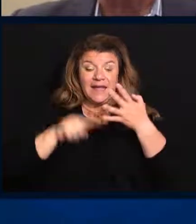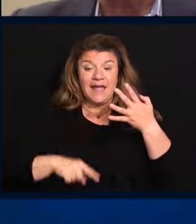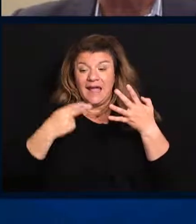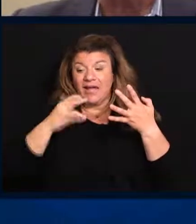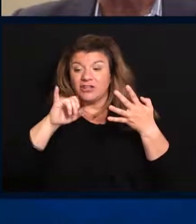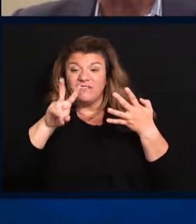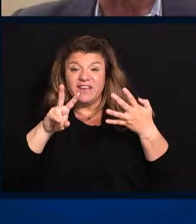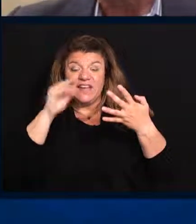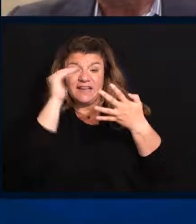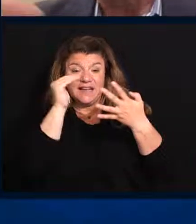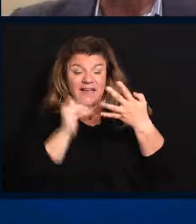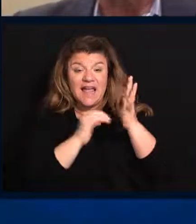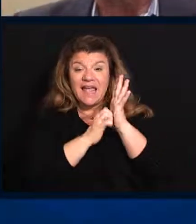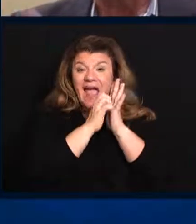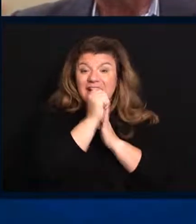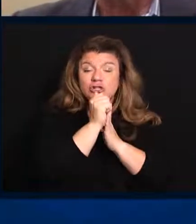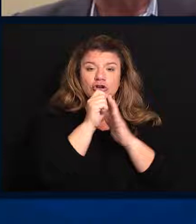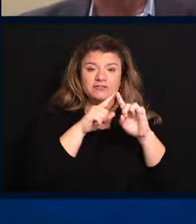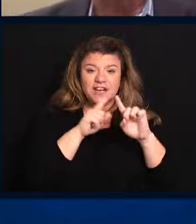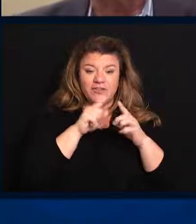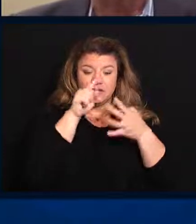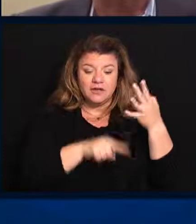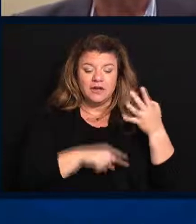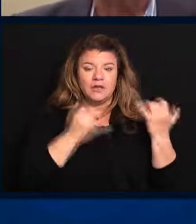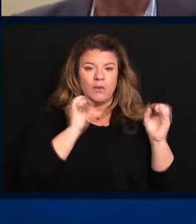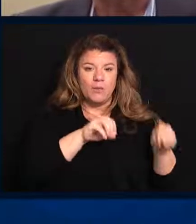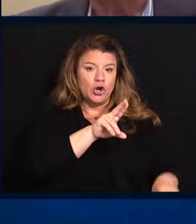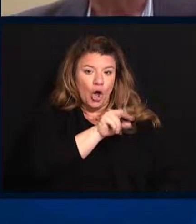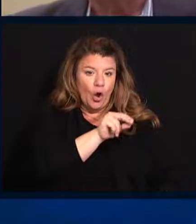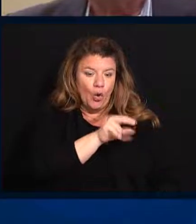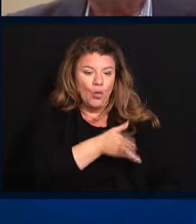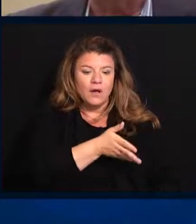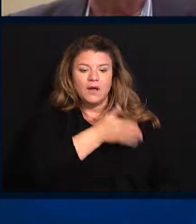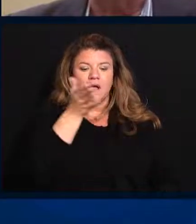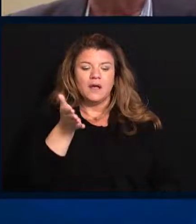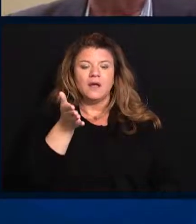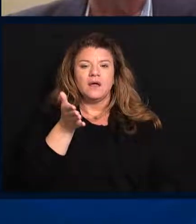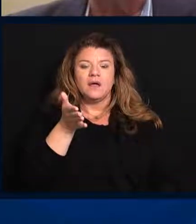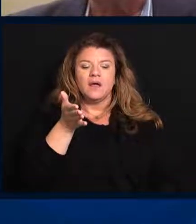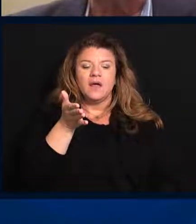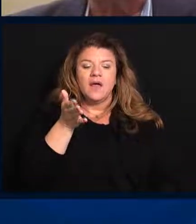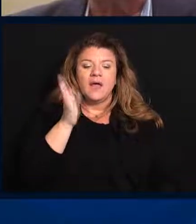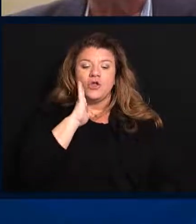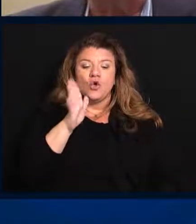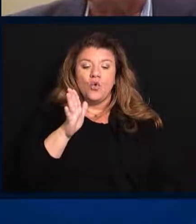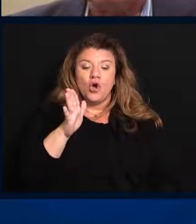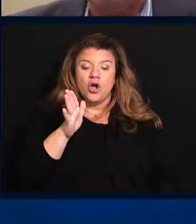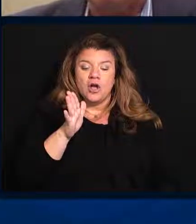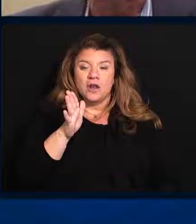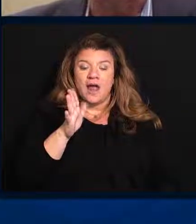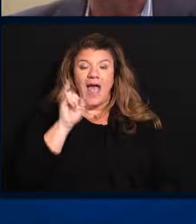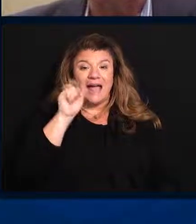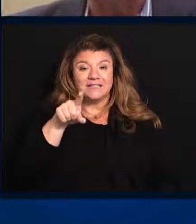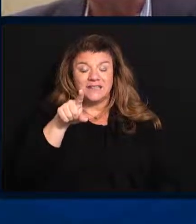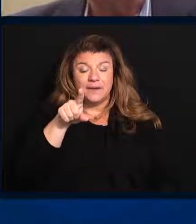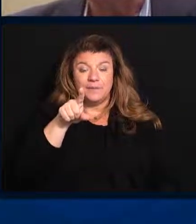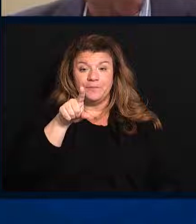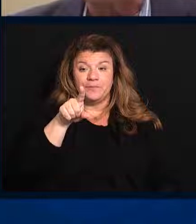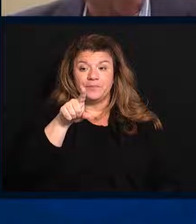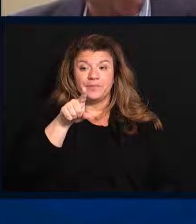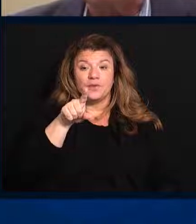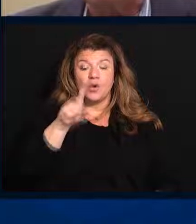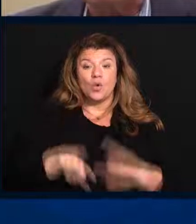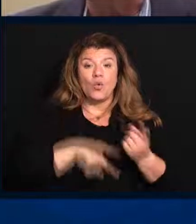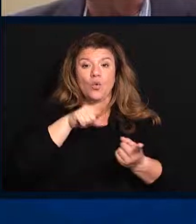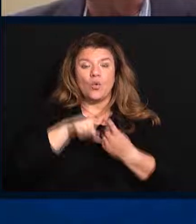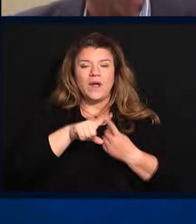active cancer? And on this one, we answered no. Next slide. And then it would basically ask when